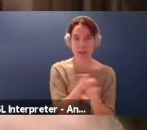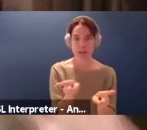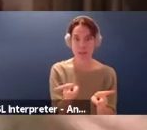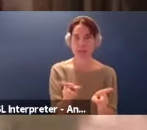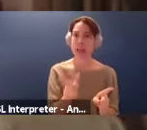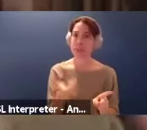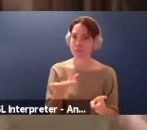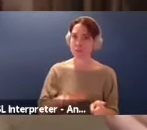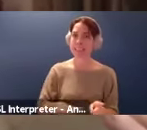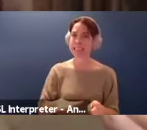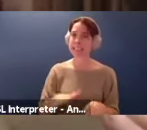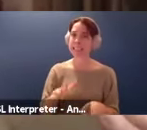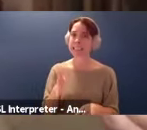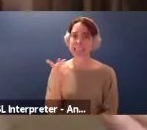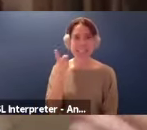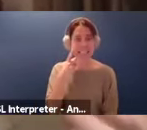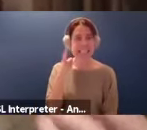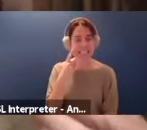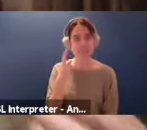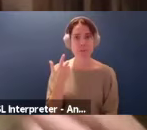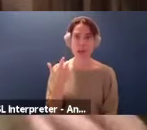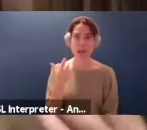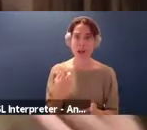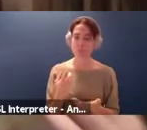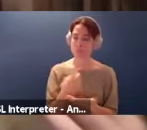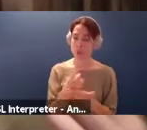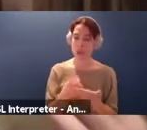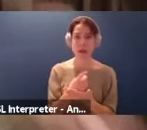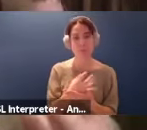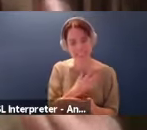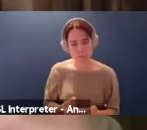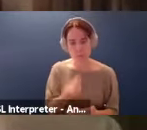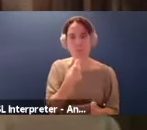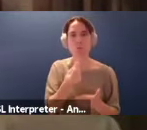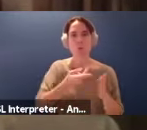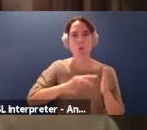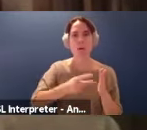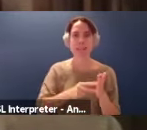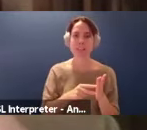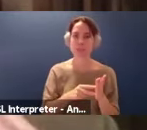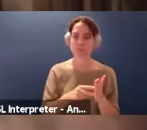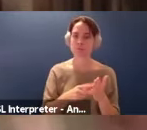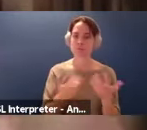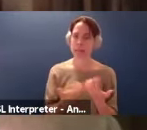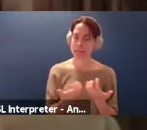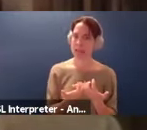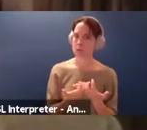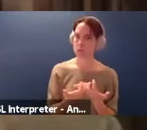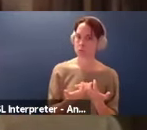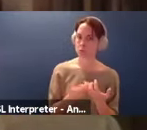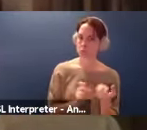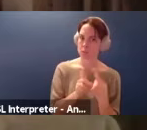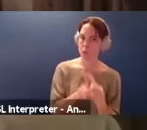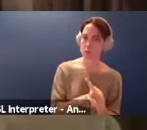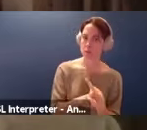and a political organization and uh they were very very careful i think it's quite fair enough and i think that's what they they